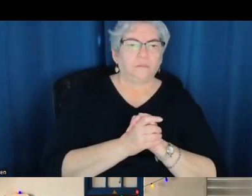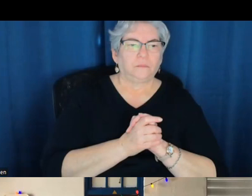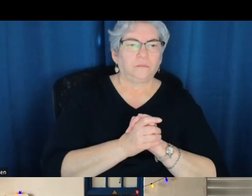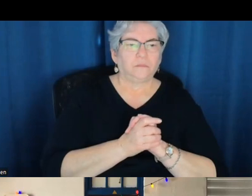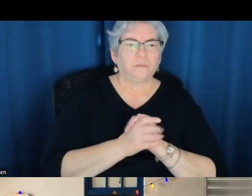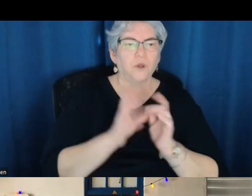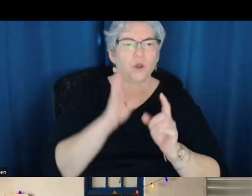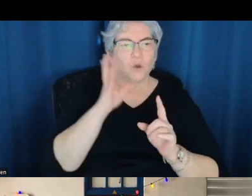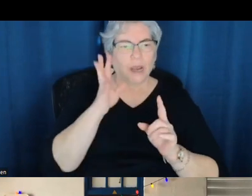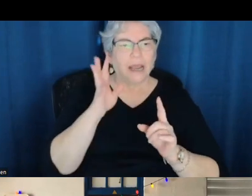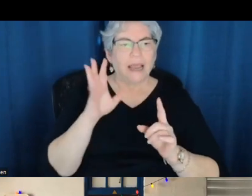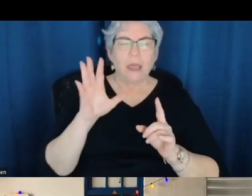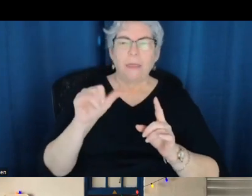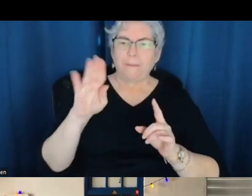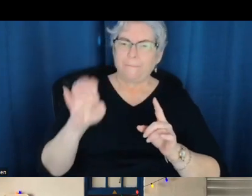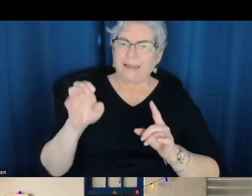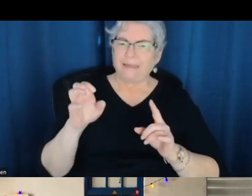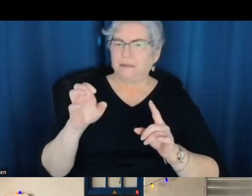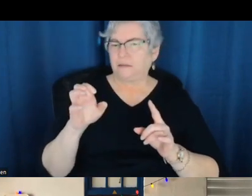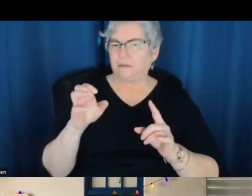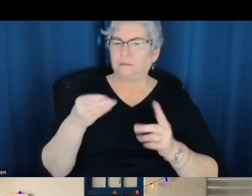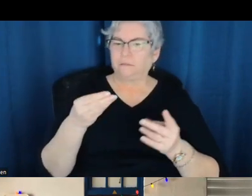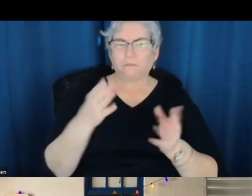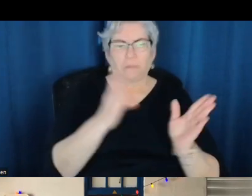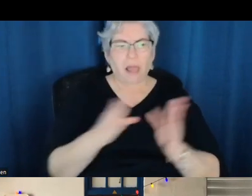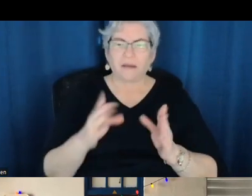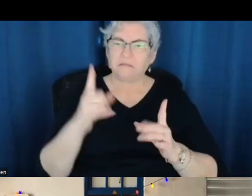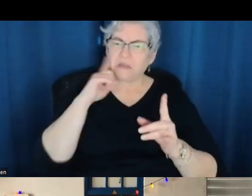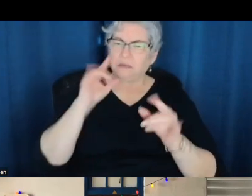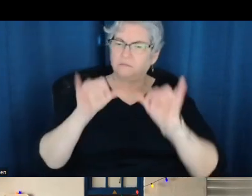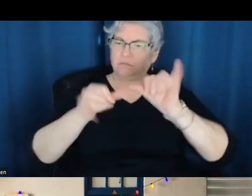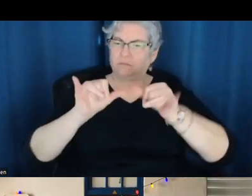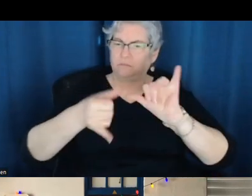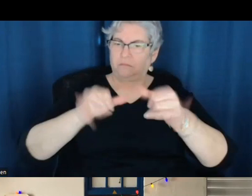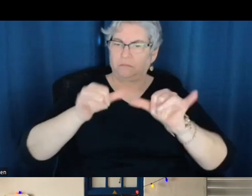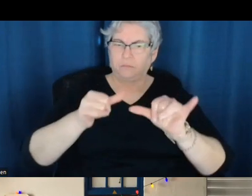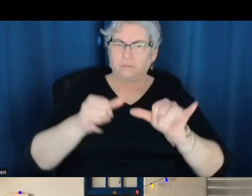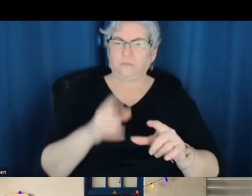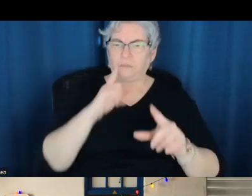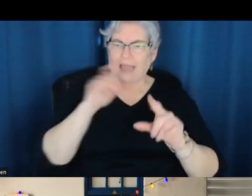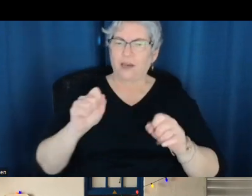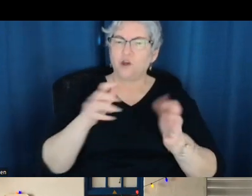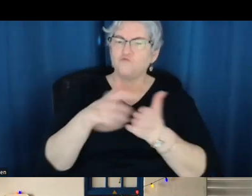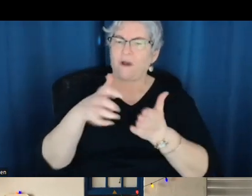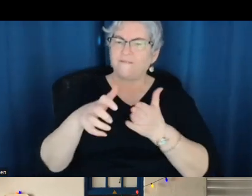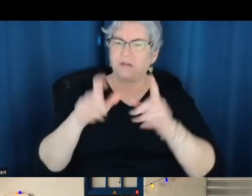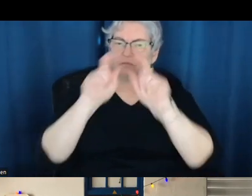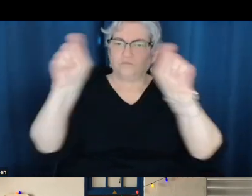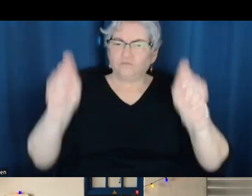Create a base plan by measuring the square footage of the project space and roughly map it out on paper.